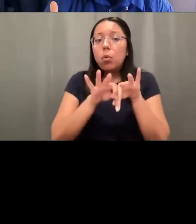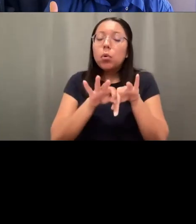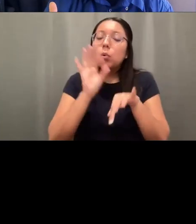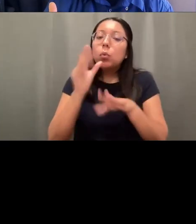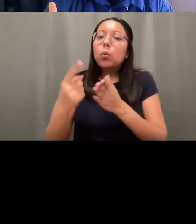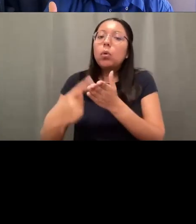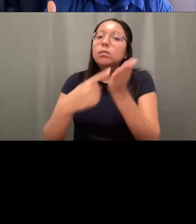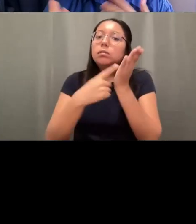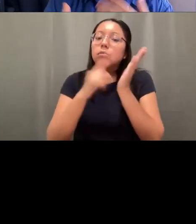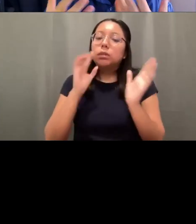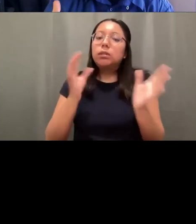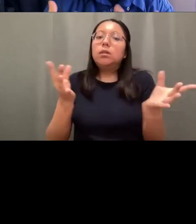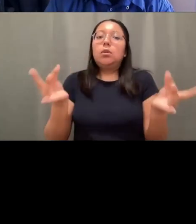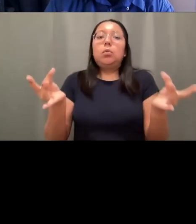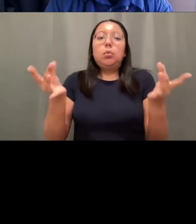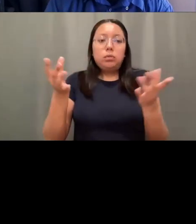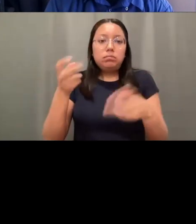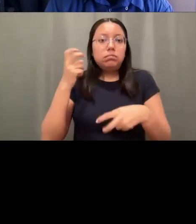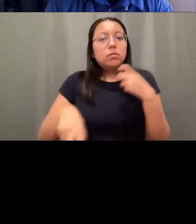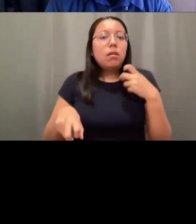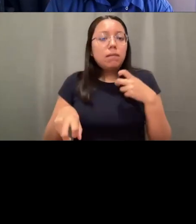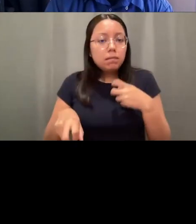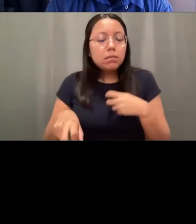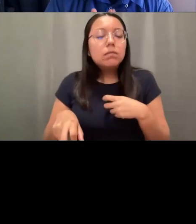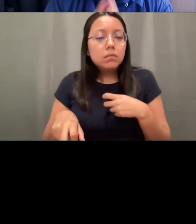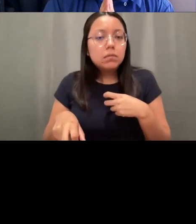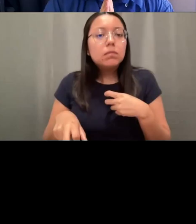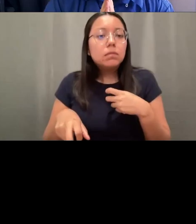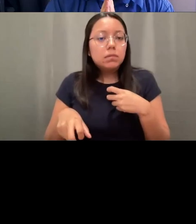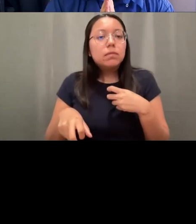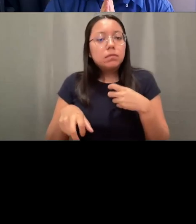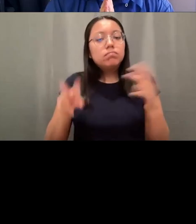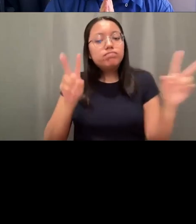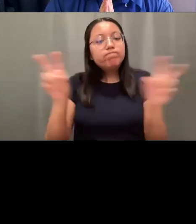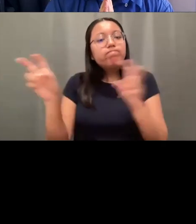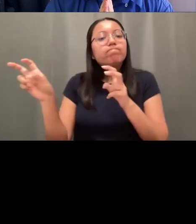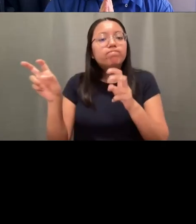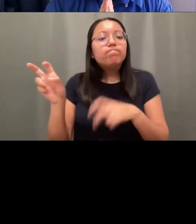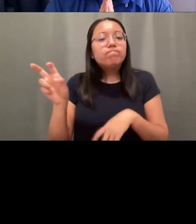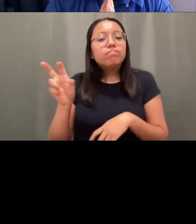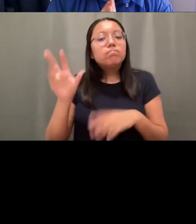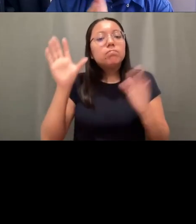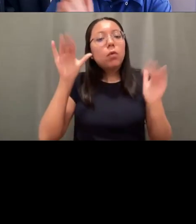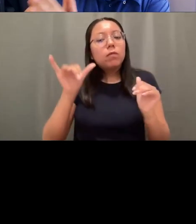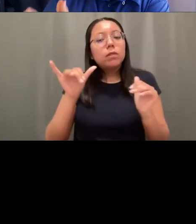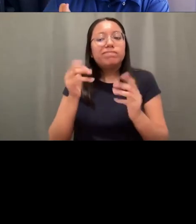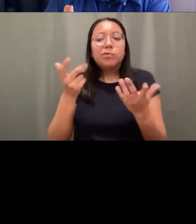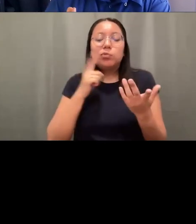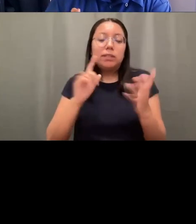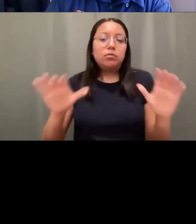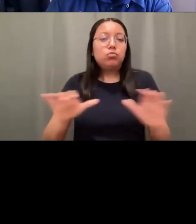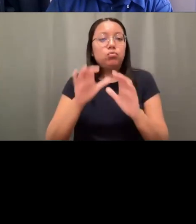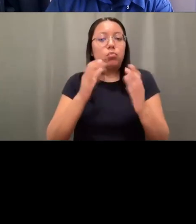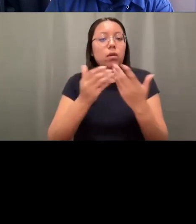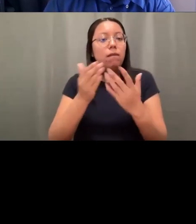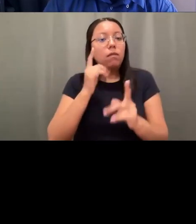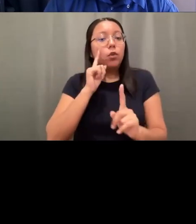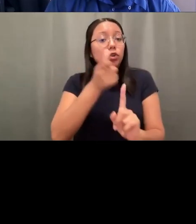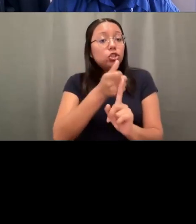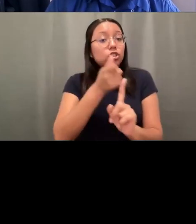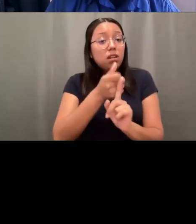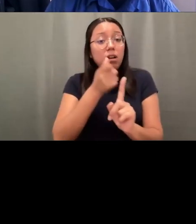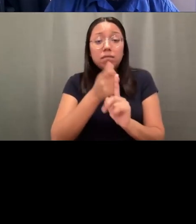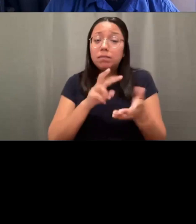be you'll do what you need to do for yourself to stay centered or to step away for a little